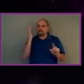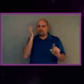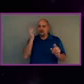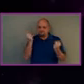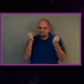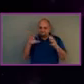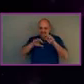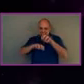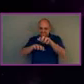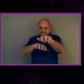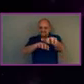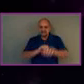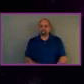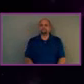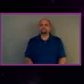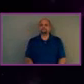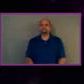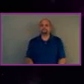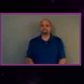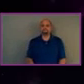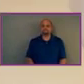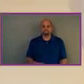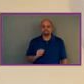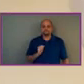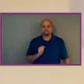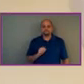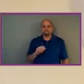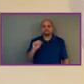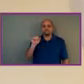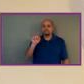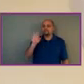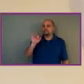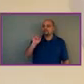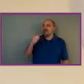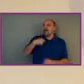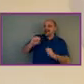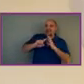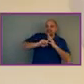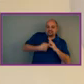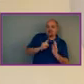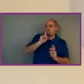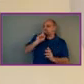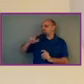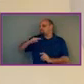Well, I can start it, and then I'm sure Kathy or Jessica can follow up.